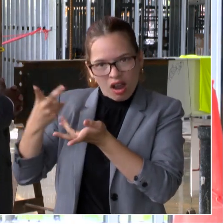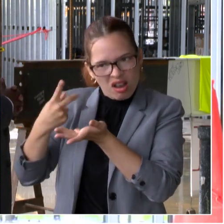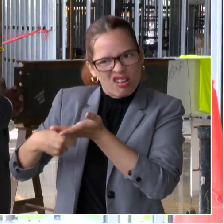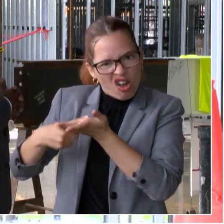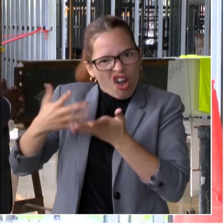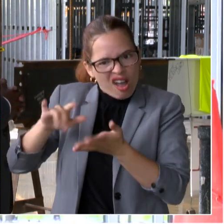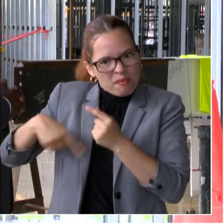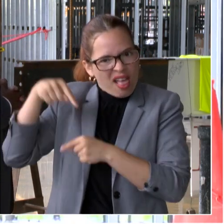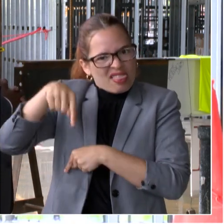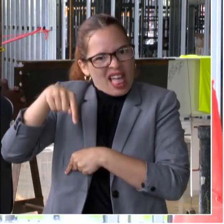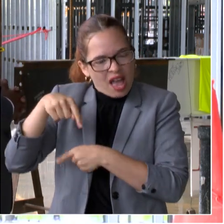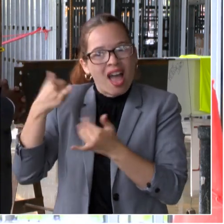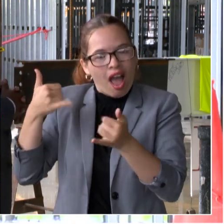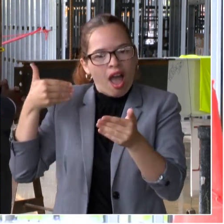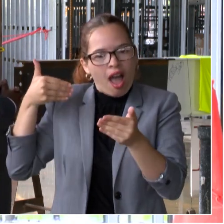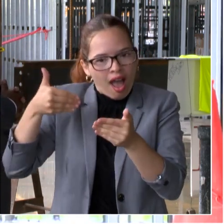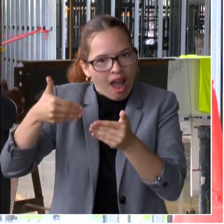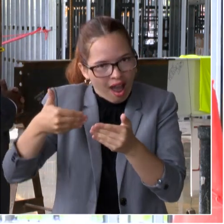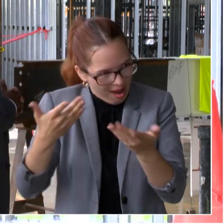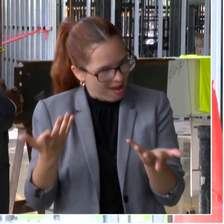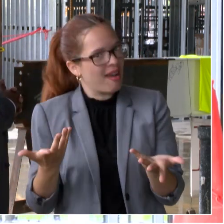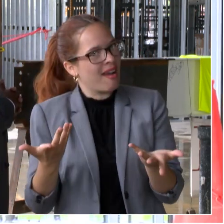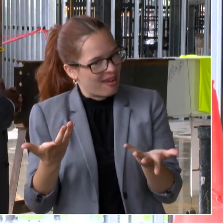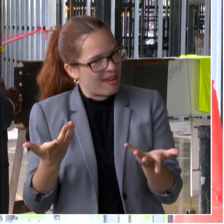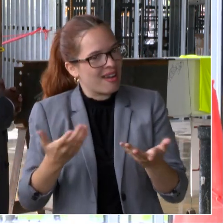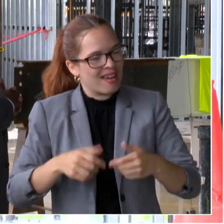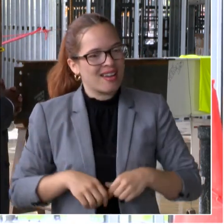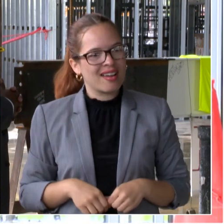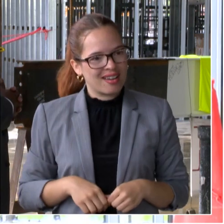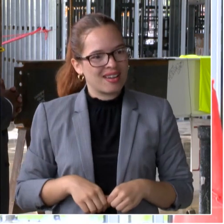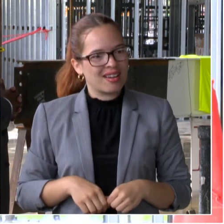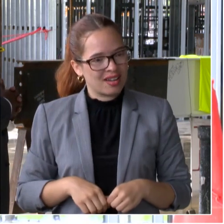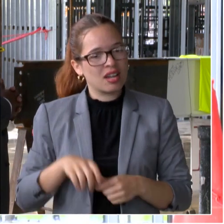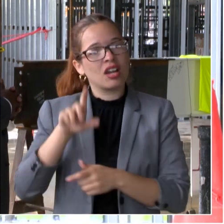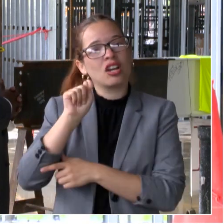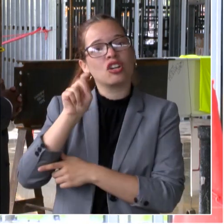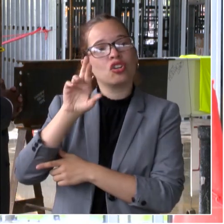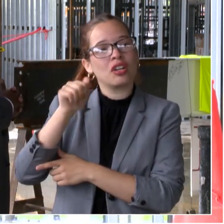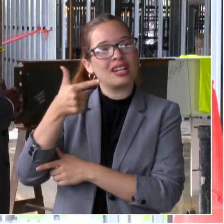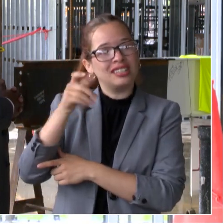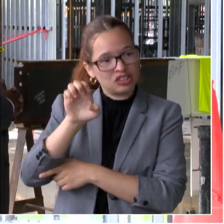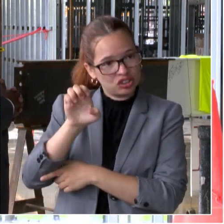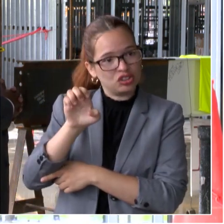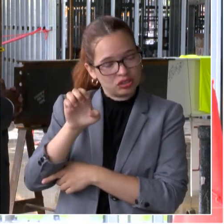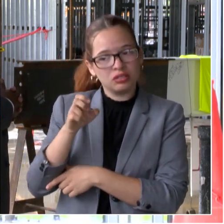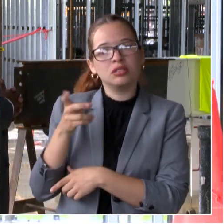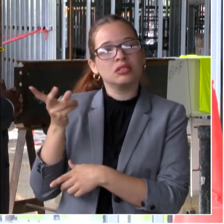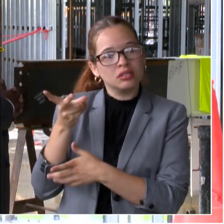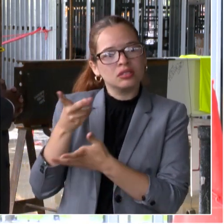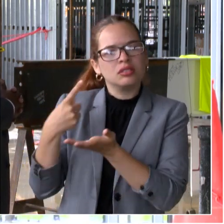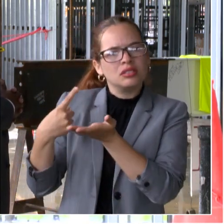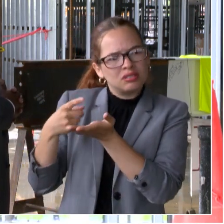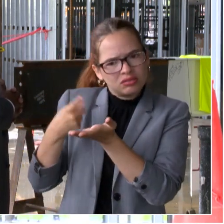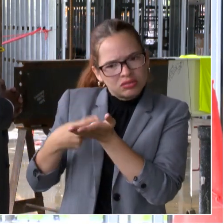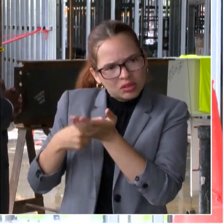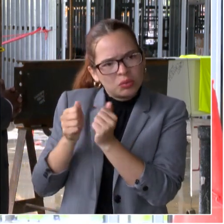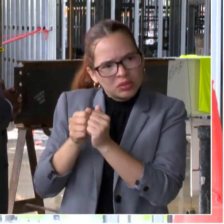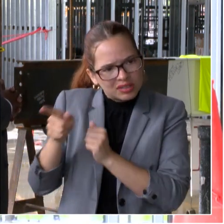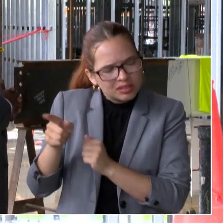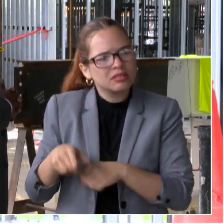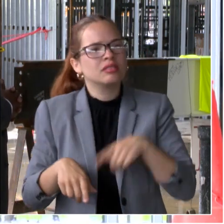that Jern now leads that effort, but we always have been at the table since the Marion Barrier days trying to figure this thing out, and we are a